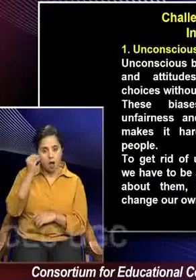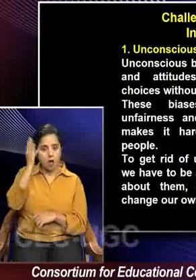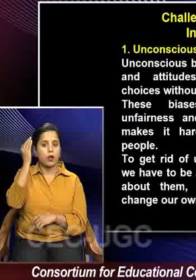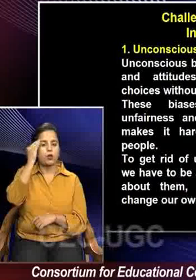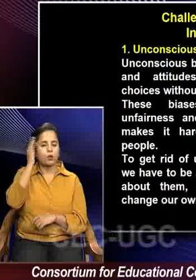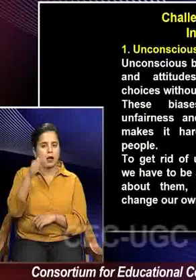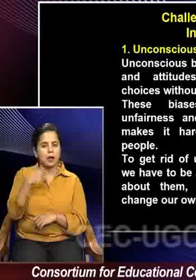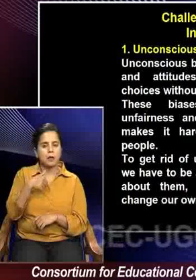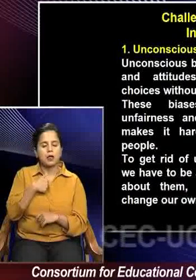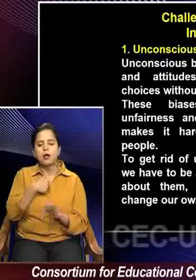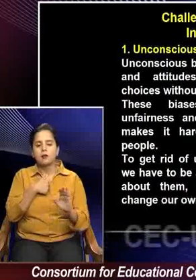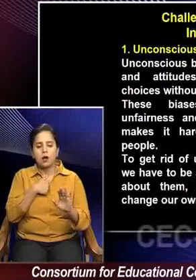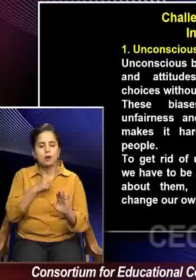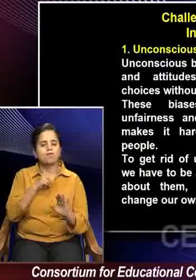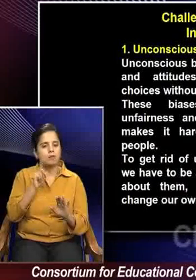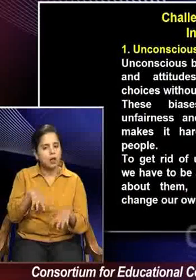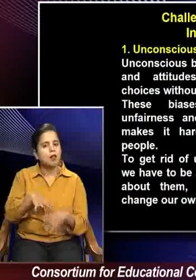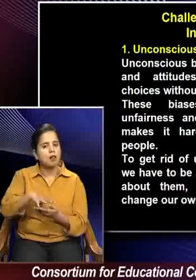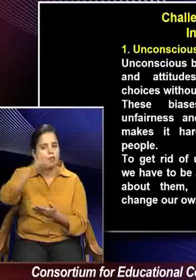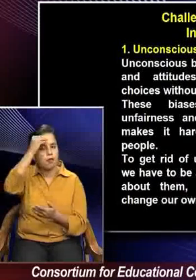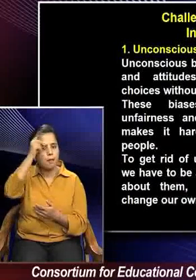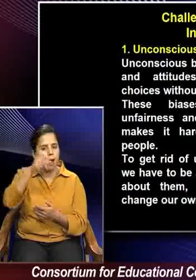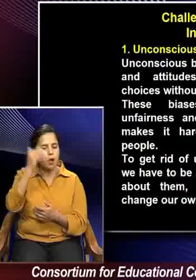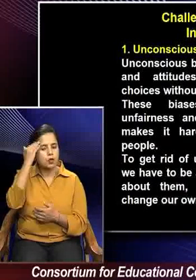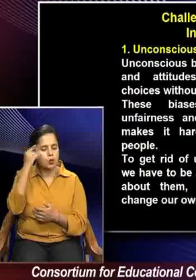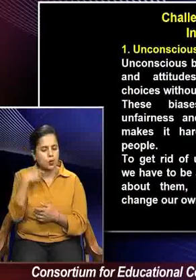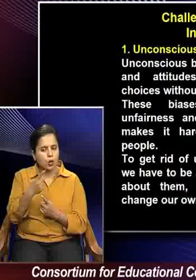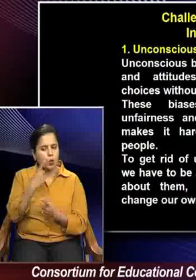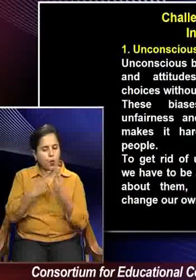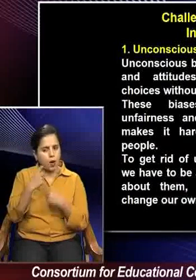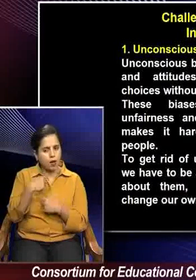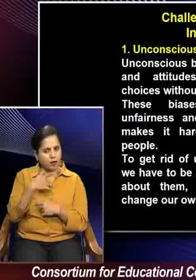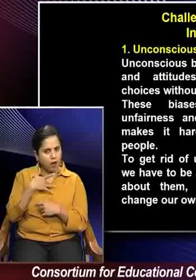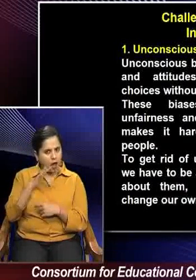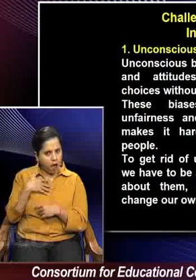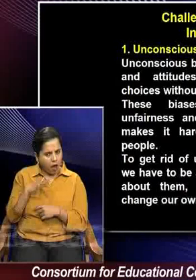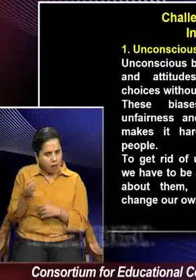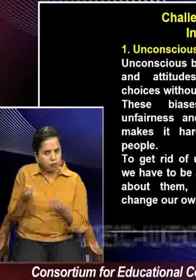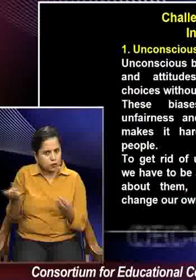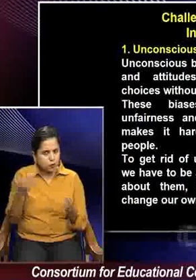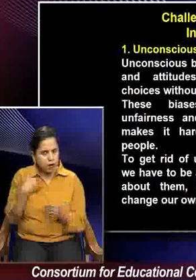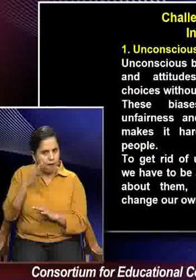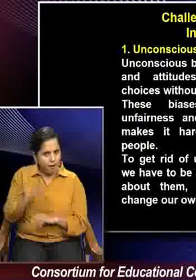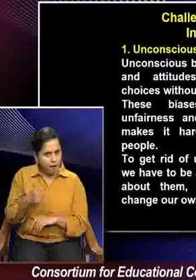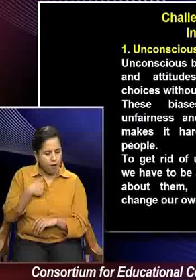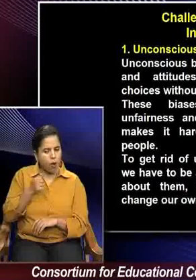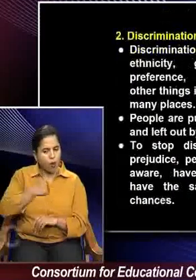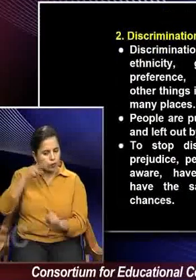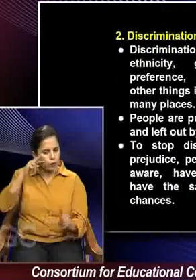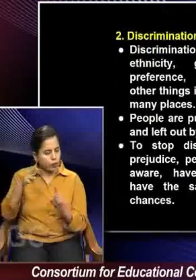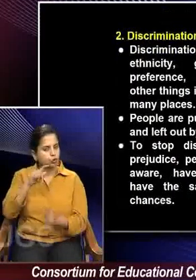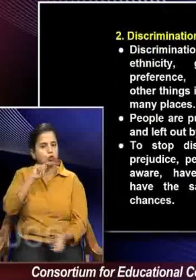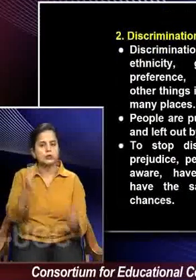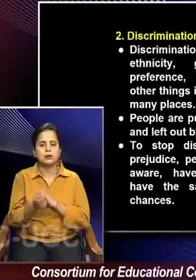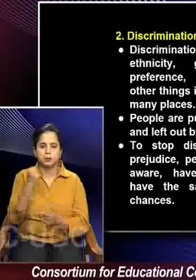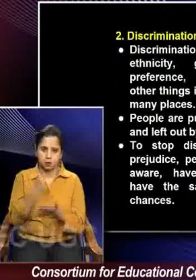them, learn about them, and question and change our own views.